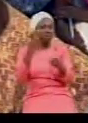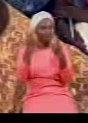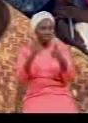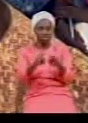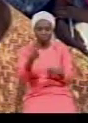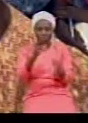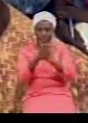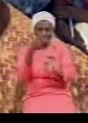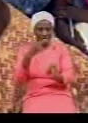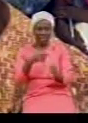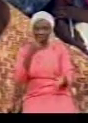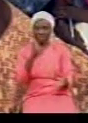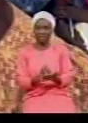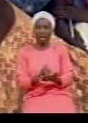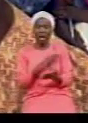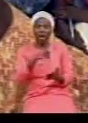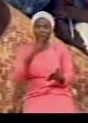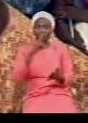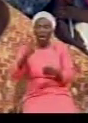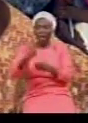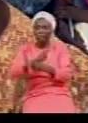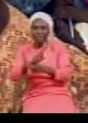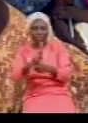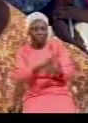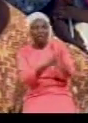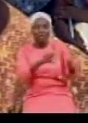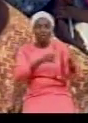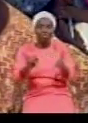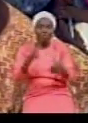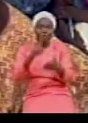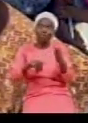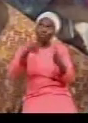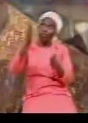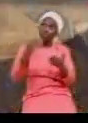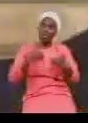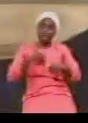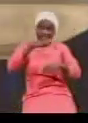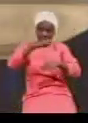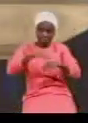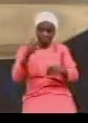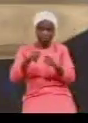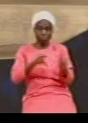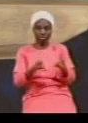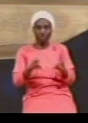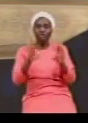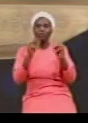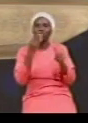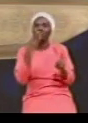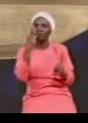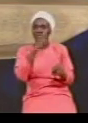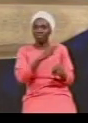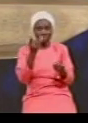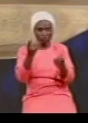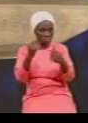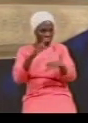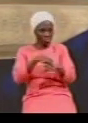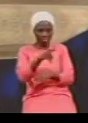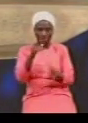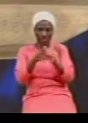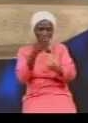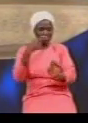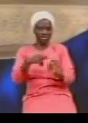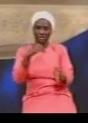are dutiful, you are doing what God has called you to do, no evil will come upon your life in Jesus'